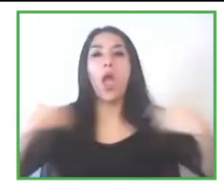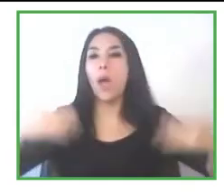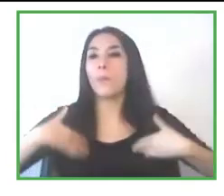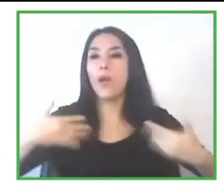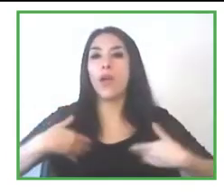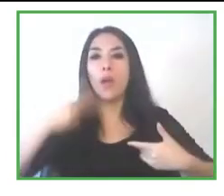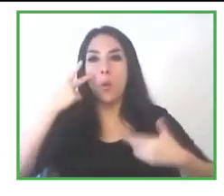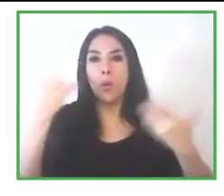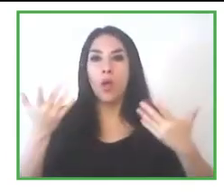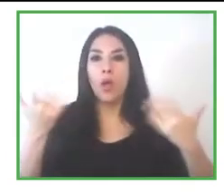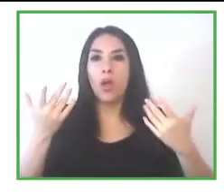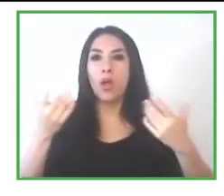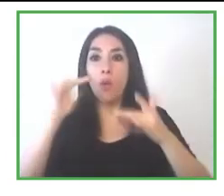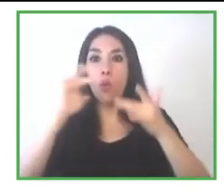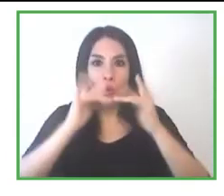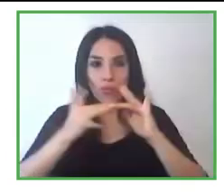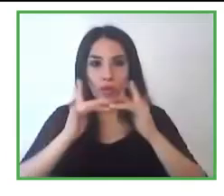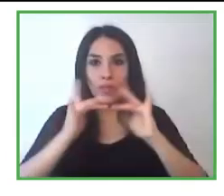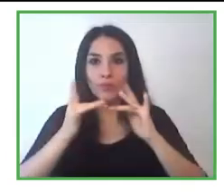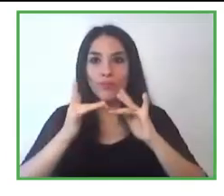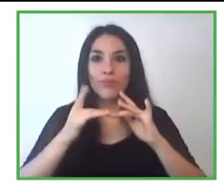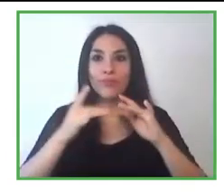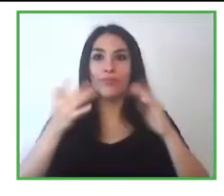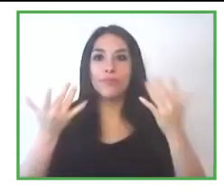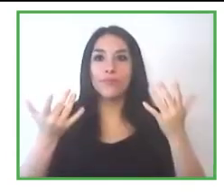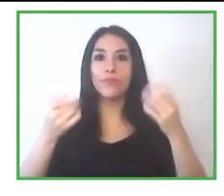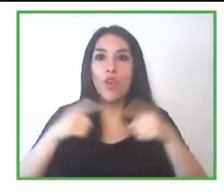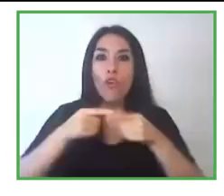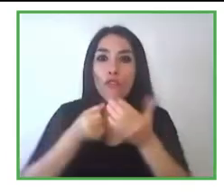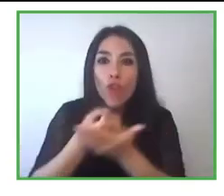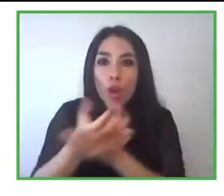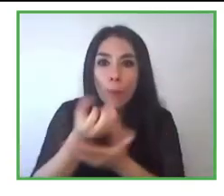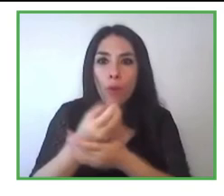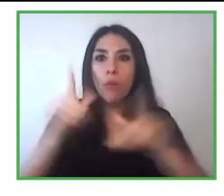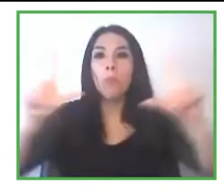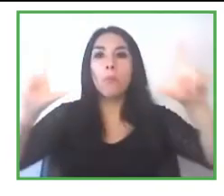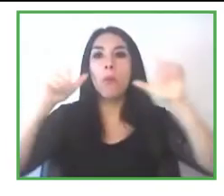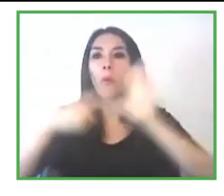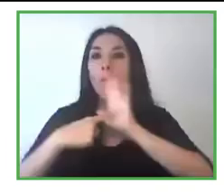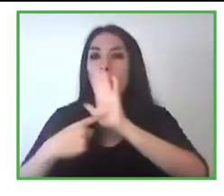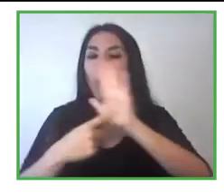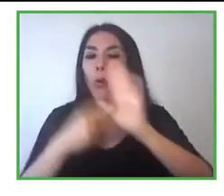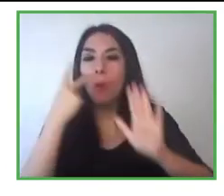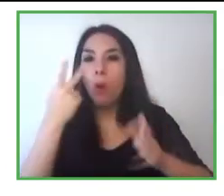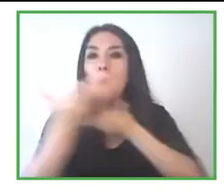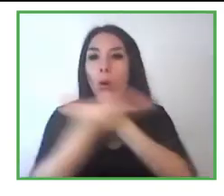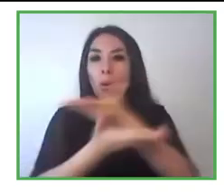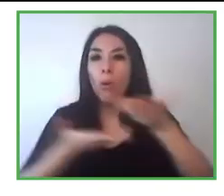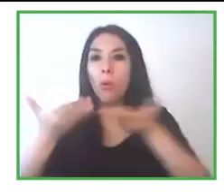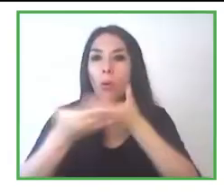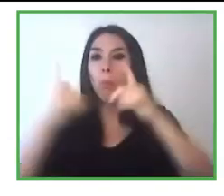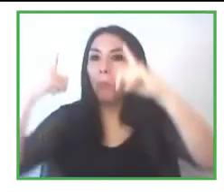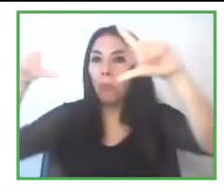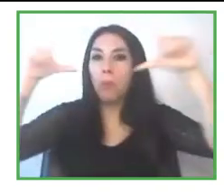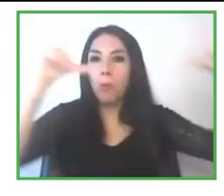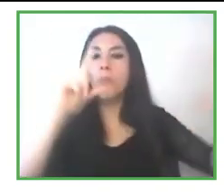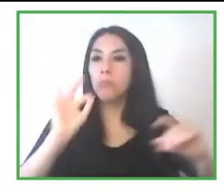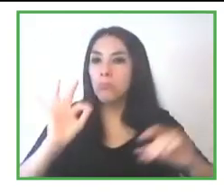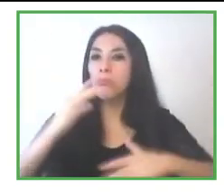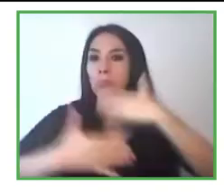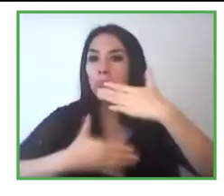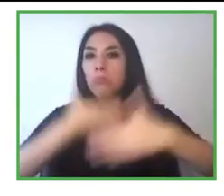meetings and every encounter that we've had through these platforms have been very productive